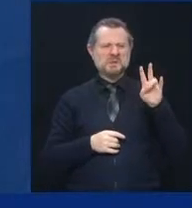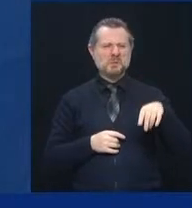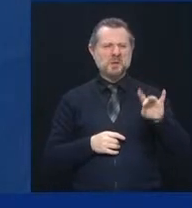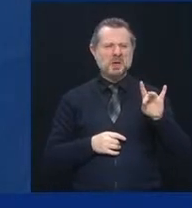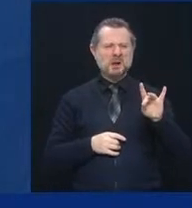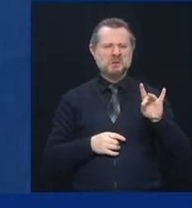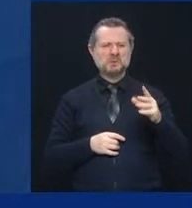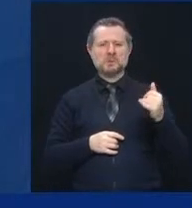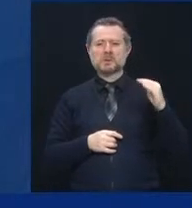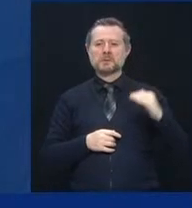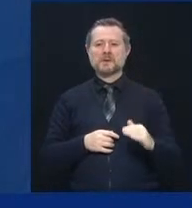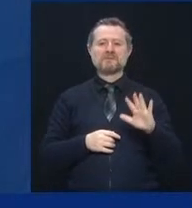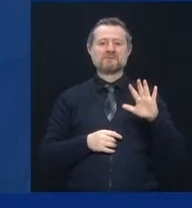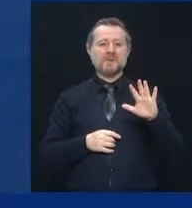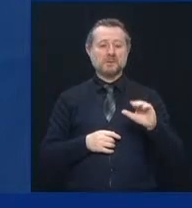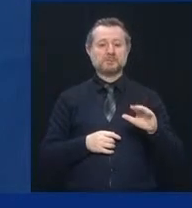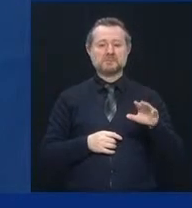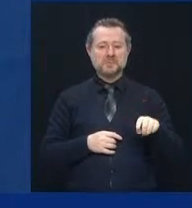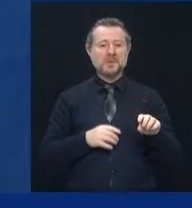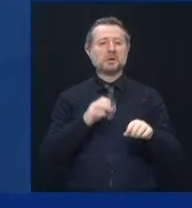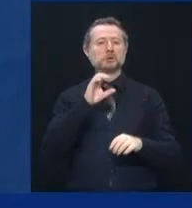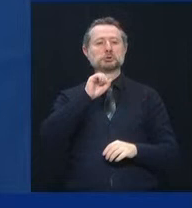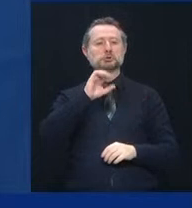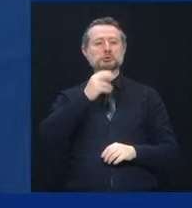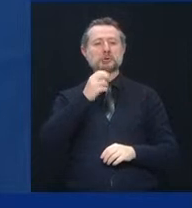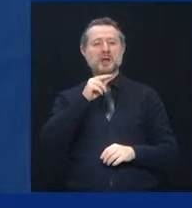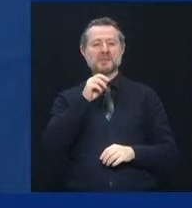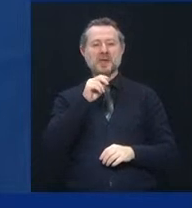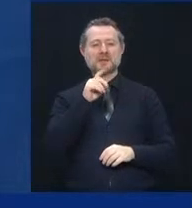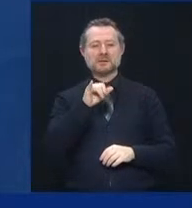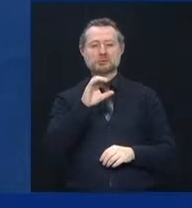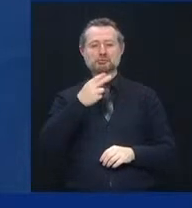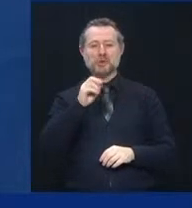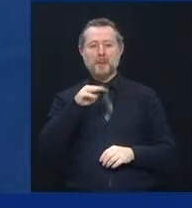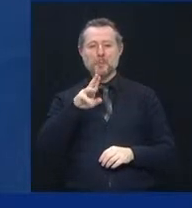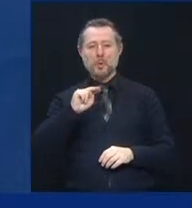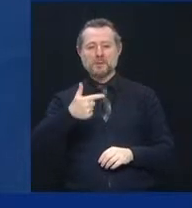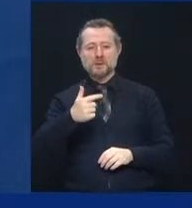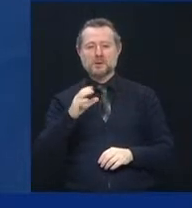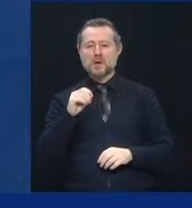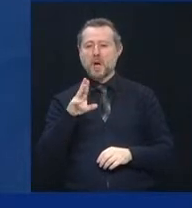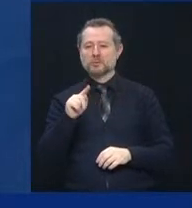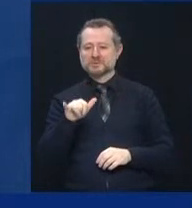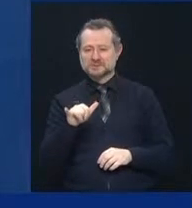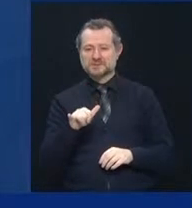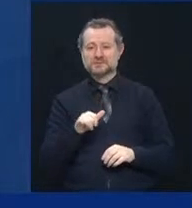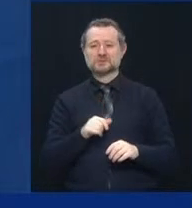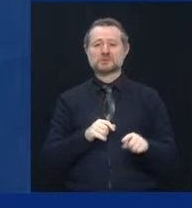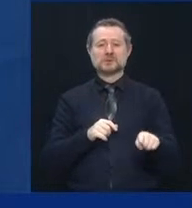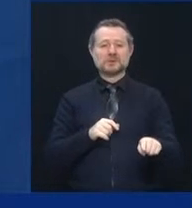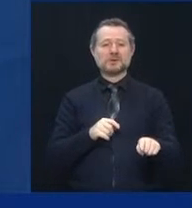to 4.3. So these are dramatic. Onondaga, 8.8, down to 4.4.